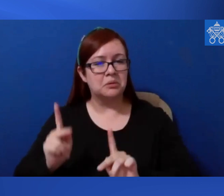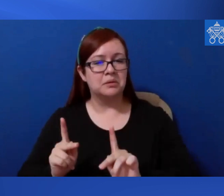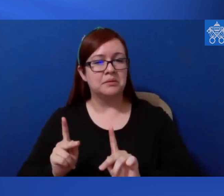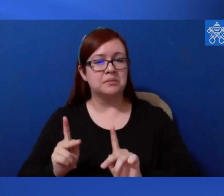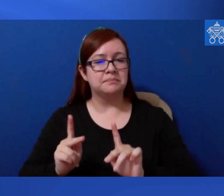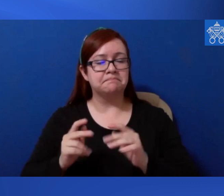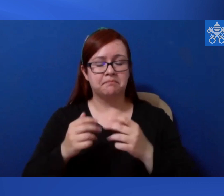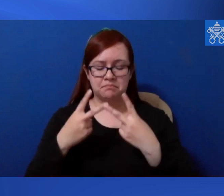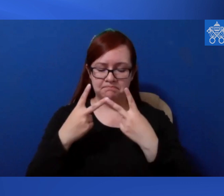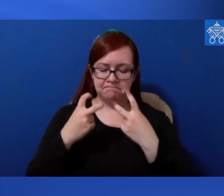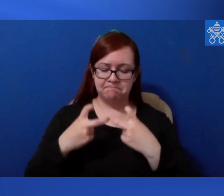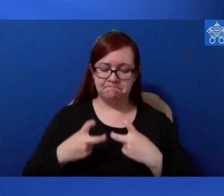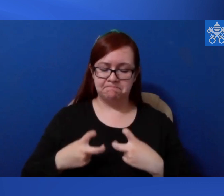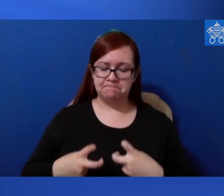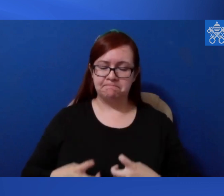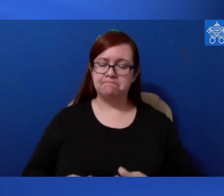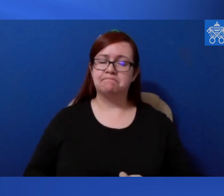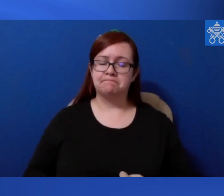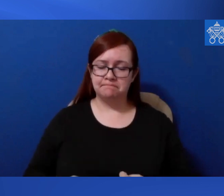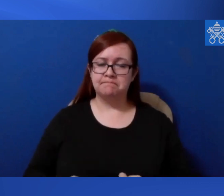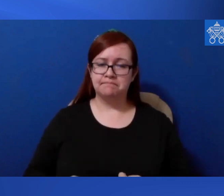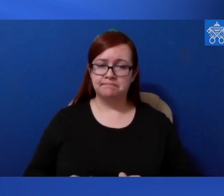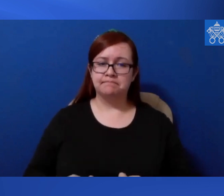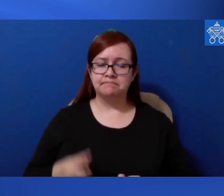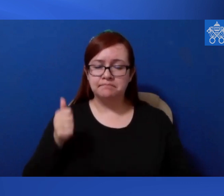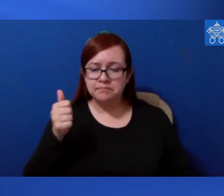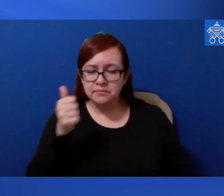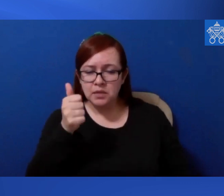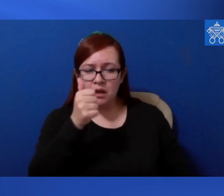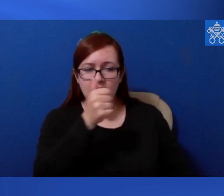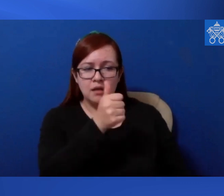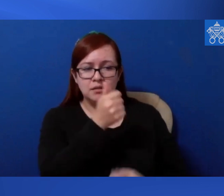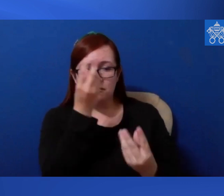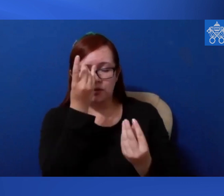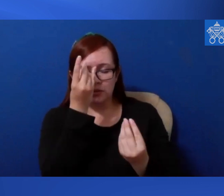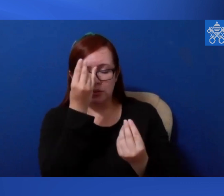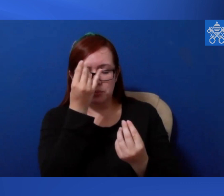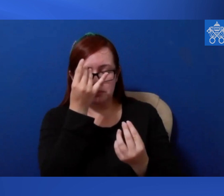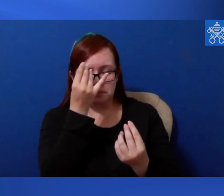Let us ask ourselves then, each one of us, let us think about this.